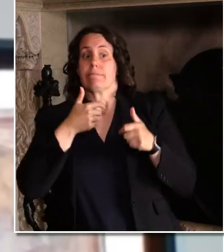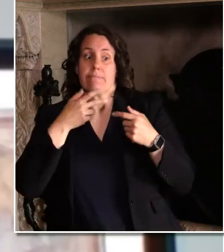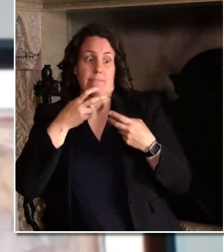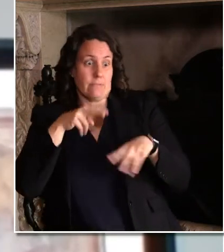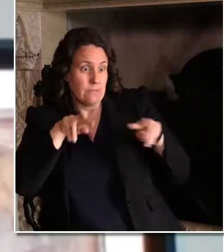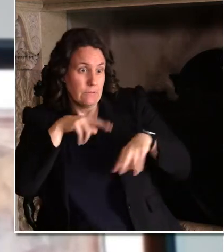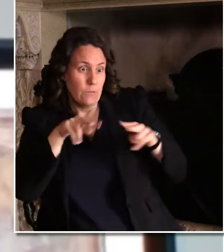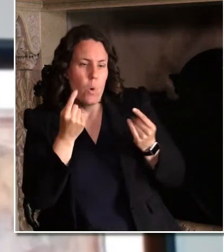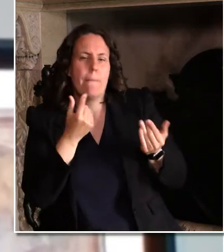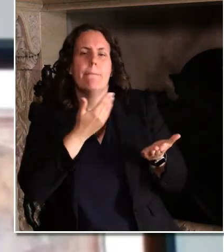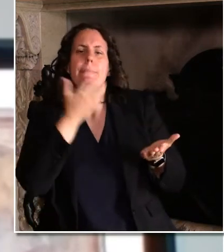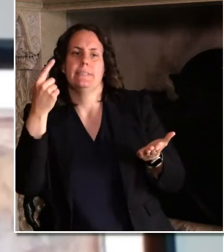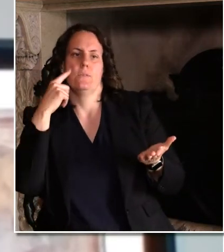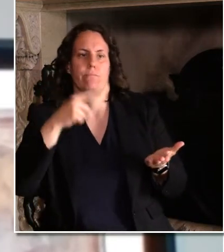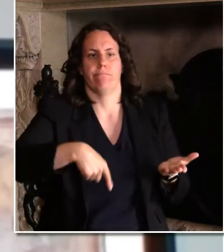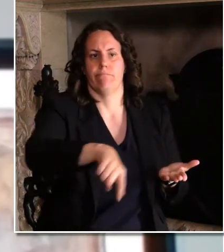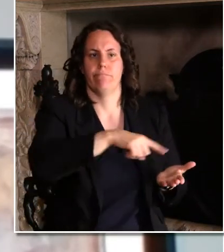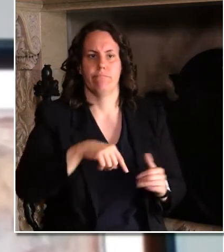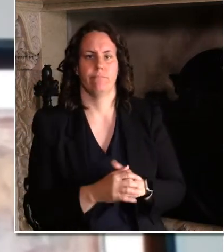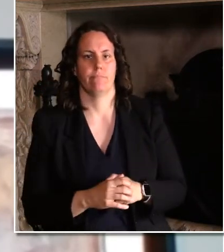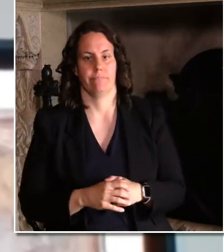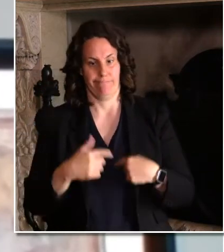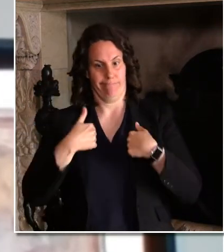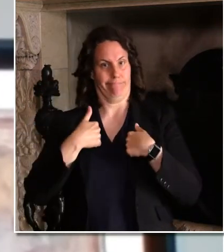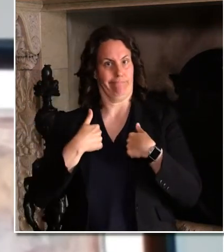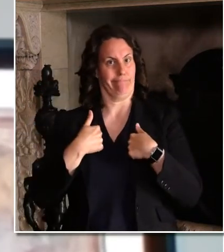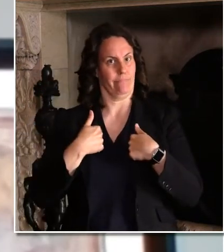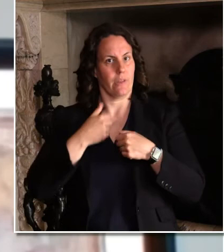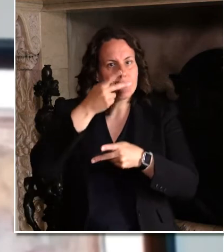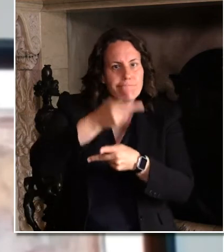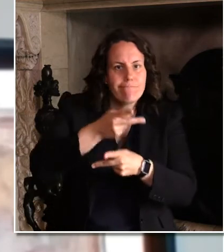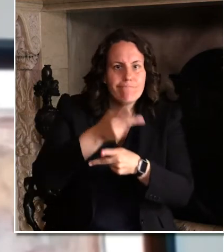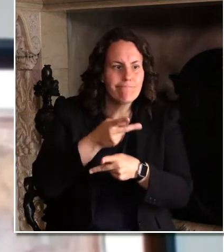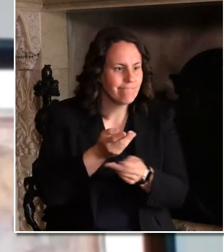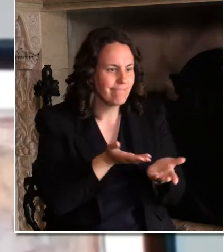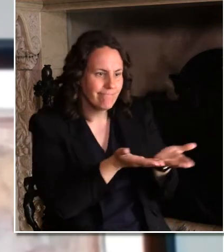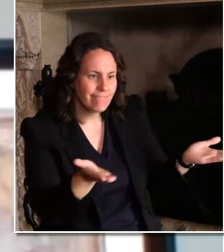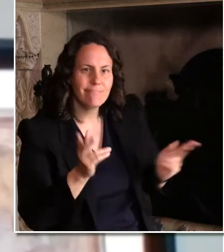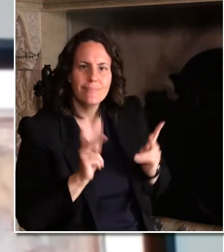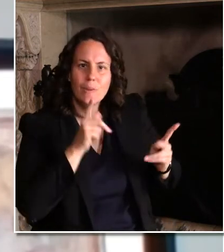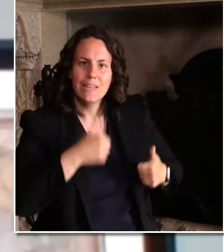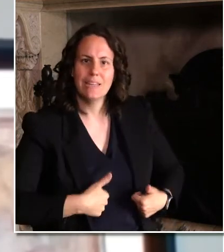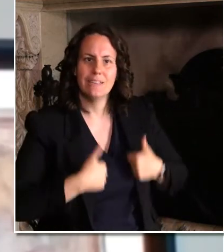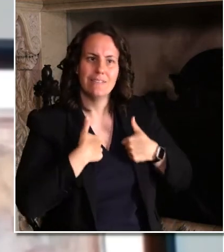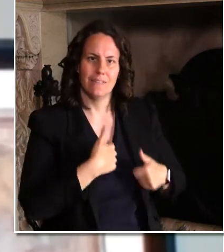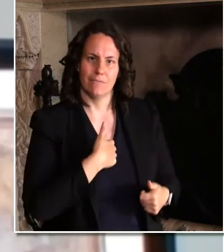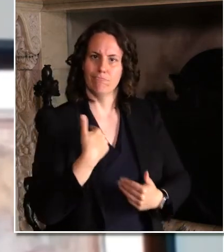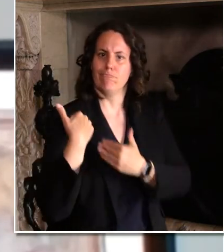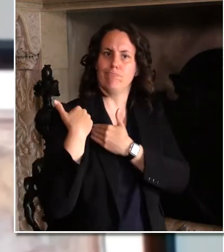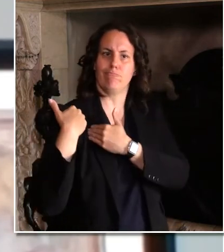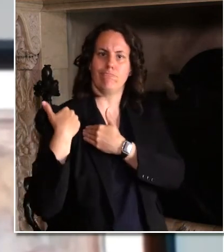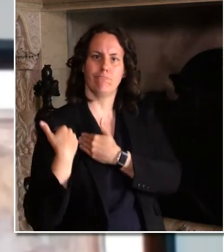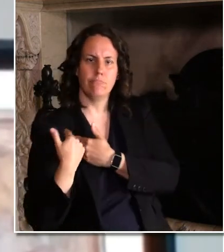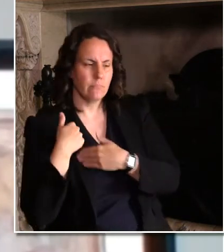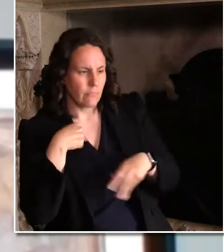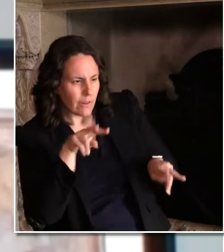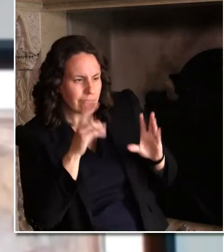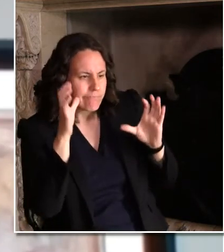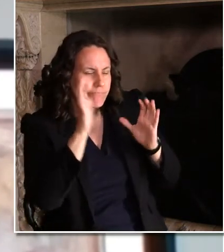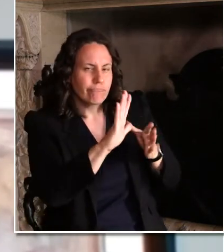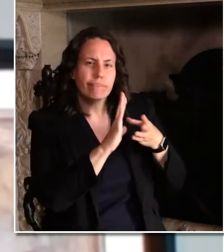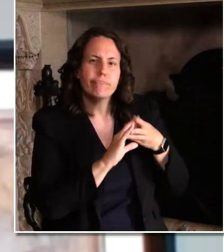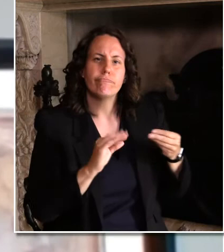I have the privilege of having conversations and hearing our residents' feelings as I serve them during this difficult time. Their voices are full